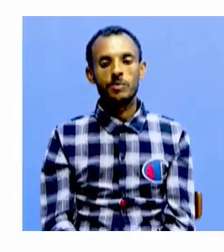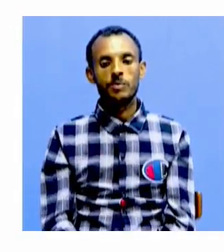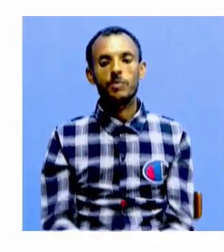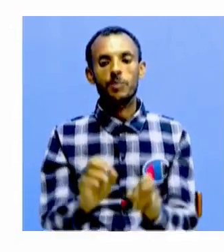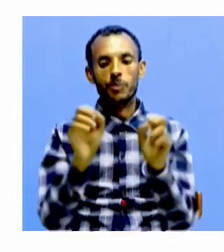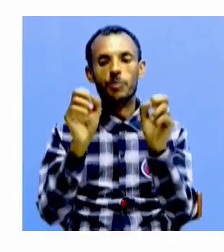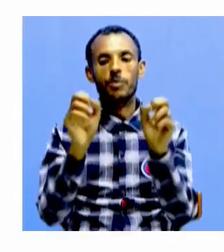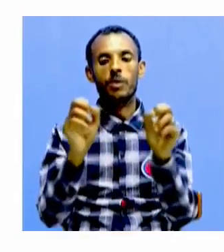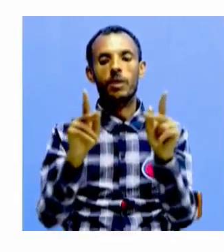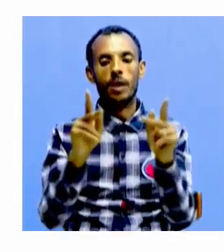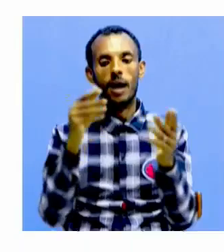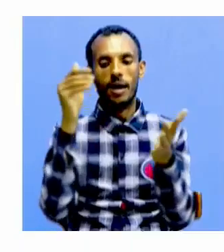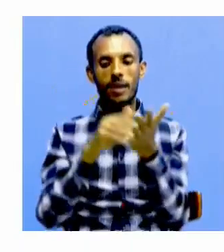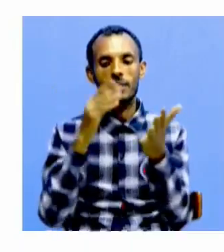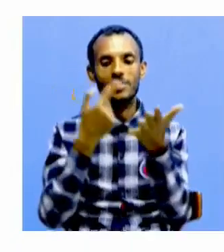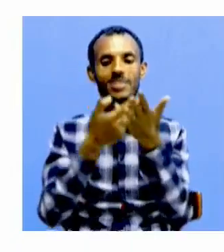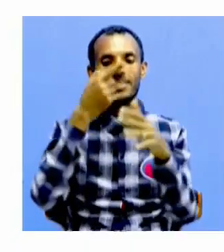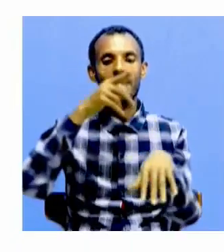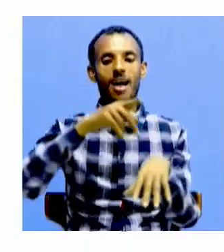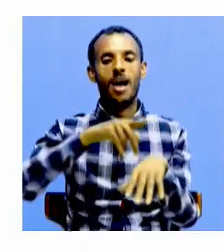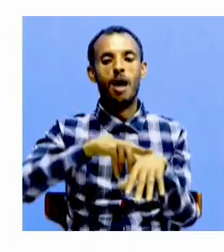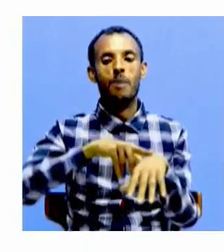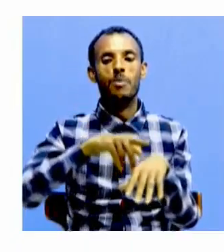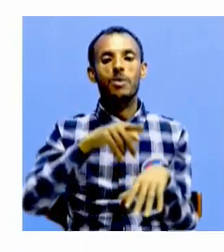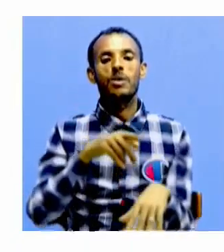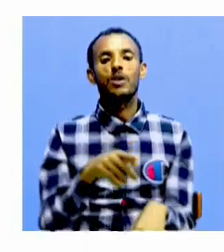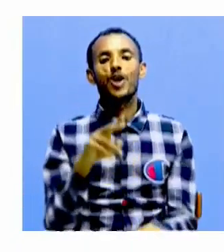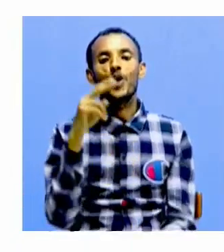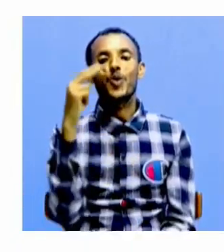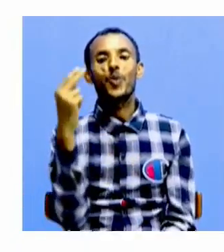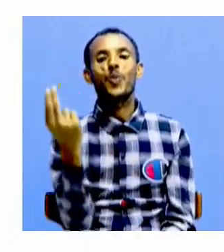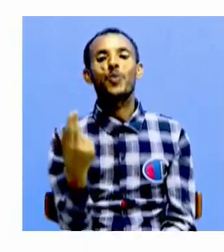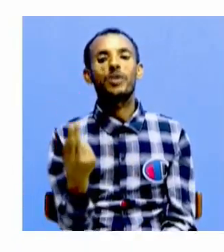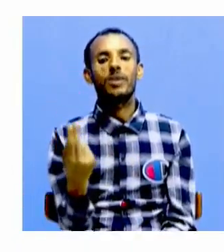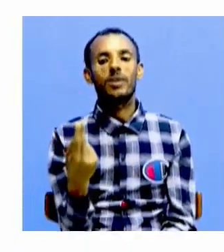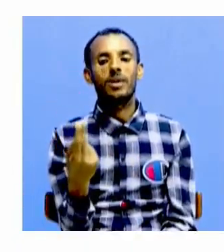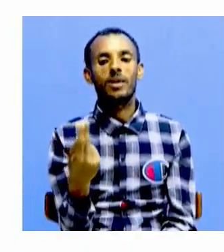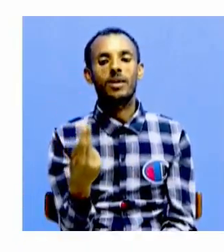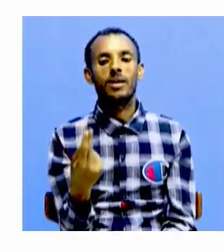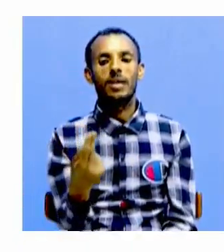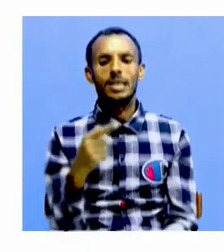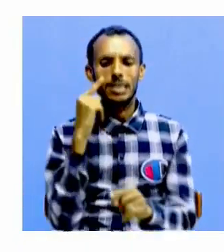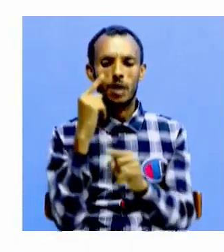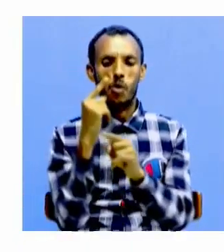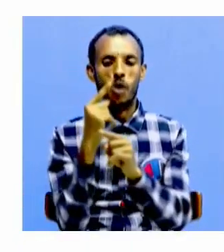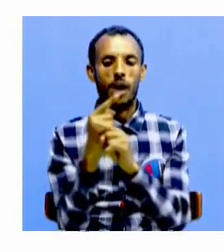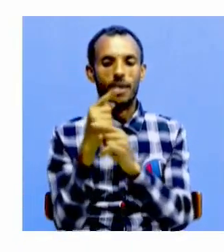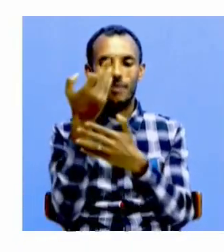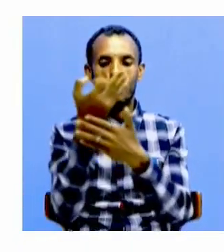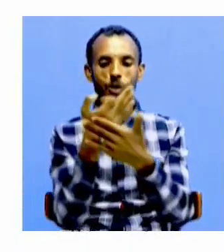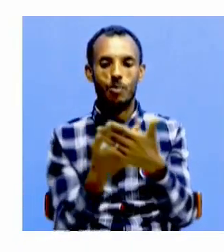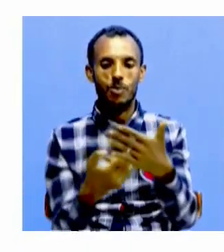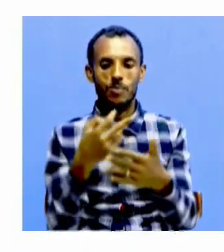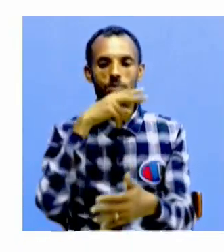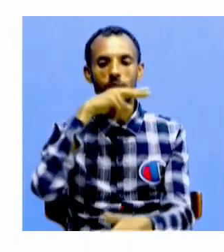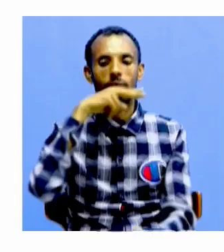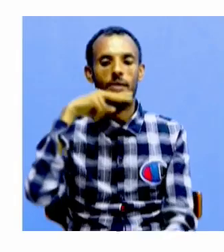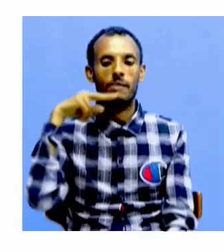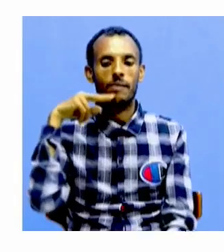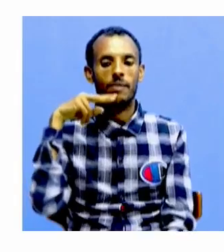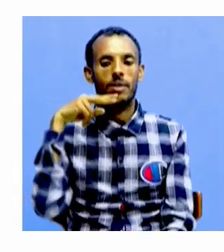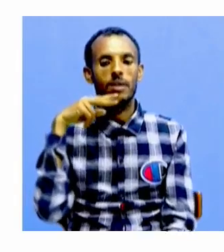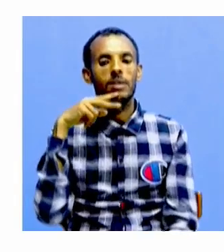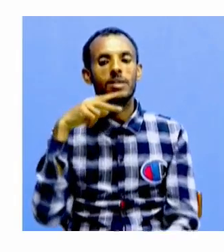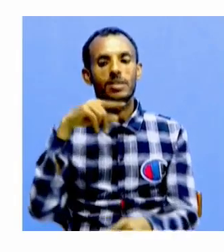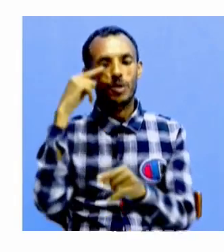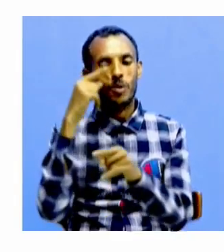Okay, again this time, use the correct form of the verb, the